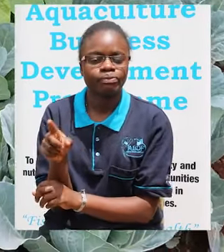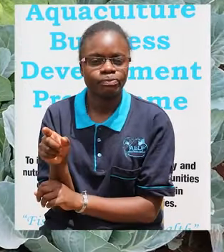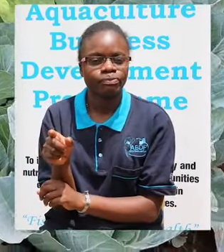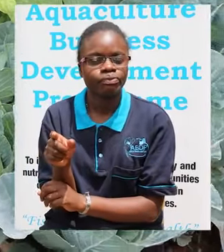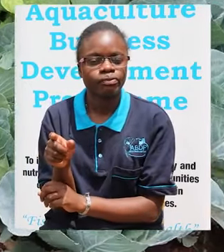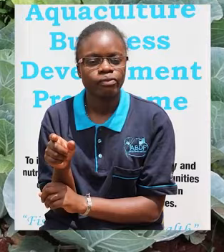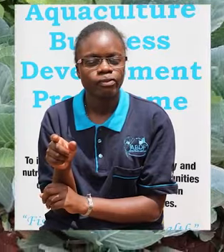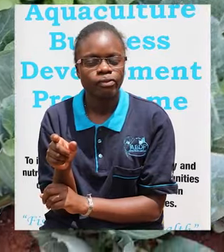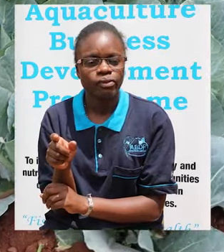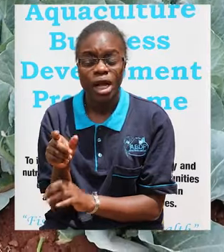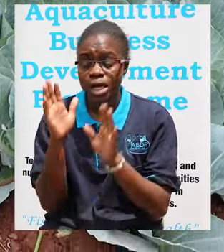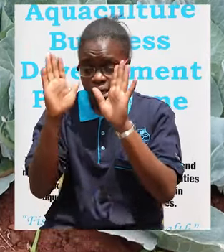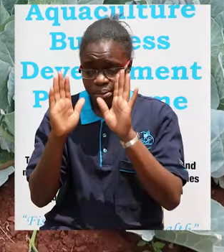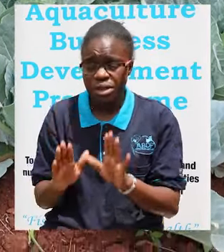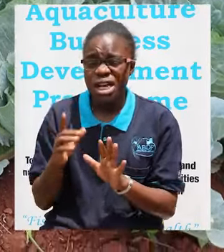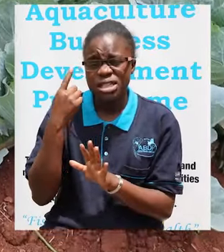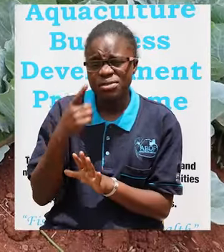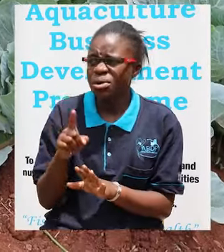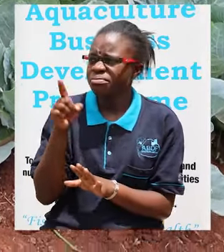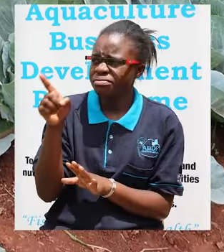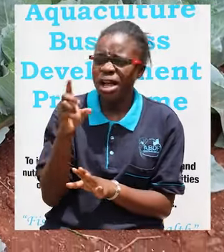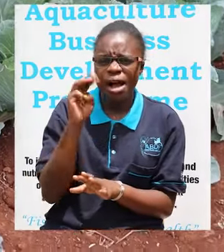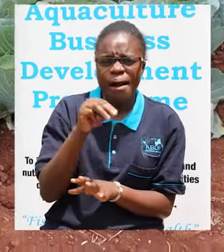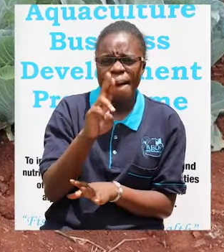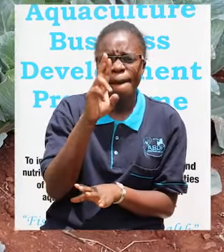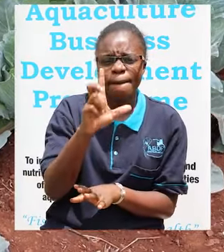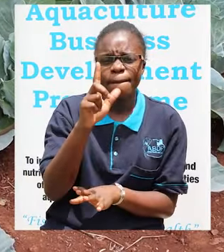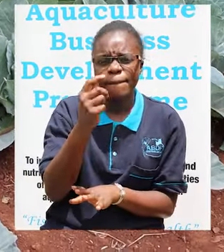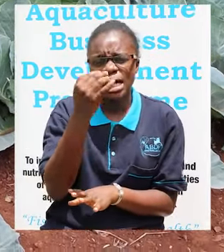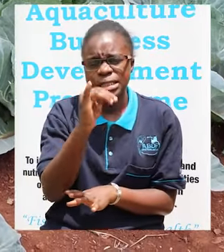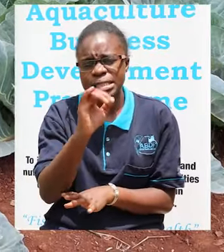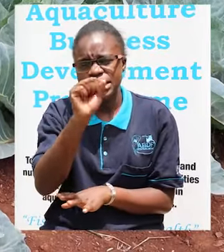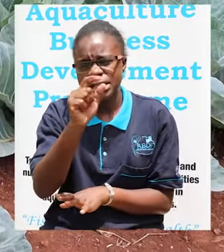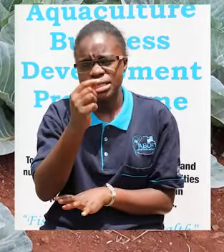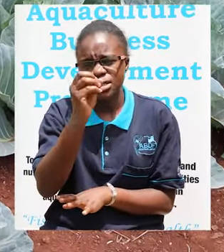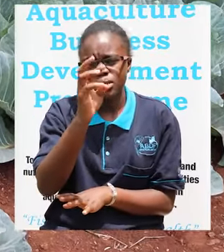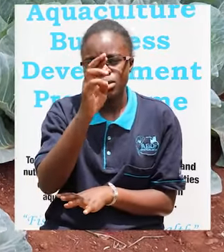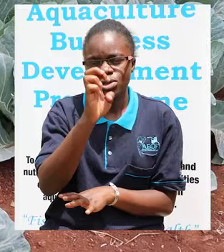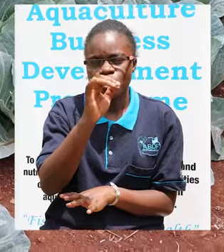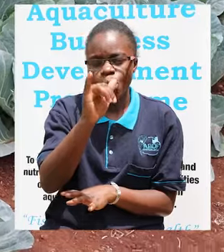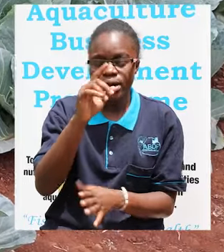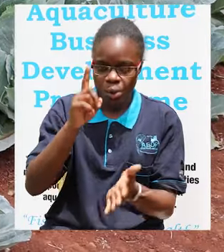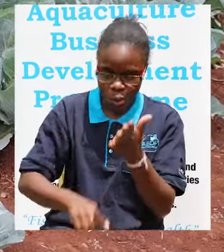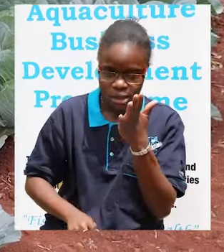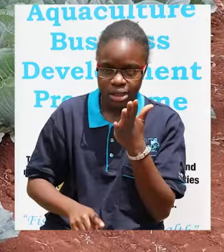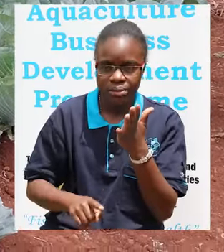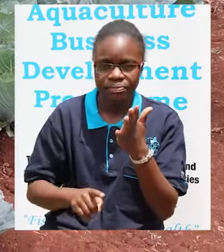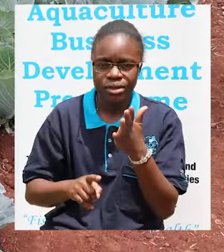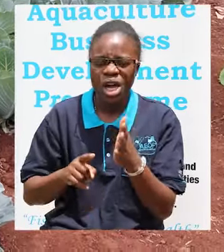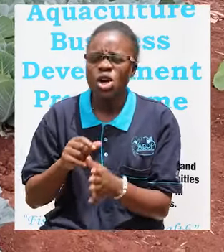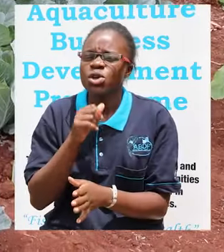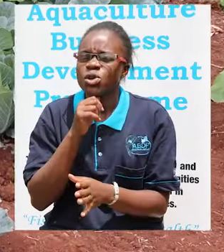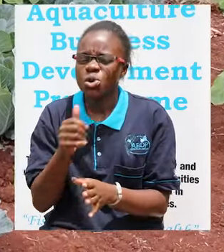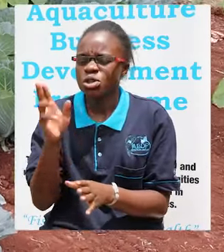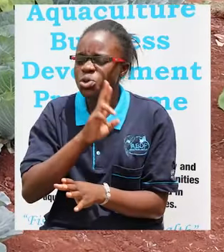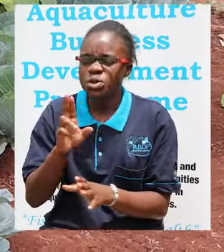of a multi-story garden? A multi-story garden, it is very low labor intensive. It is also very